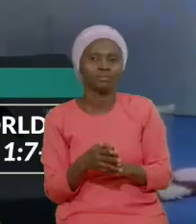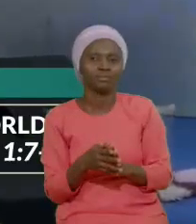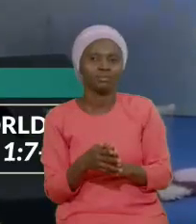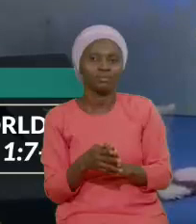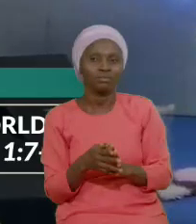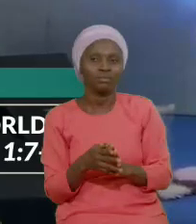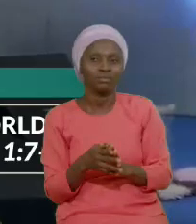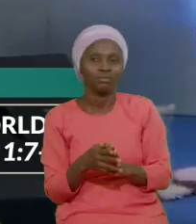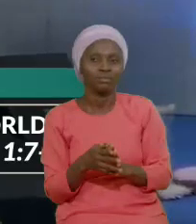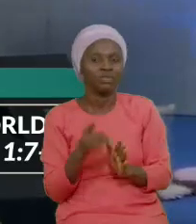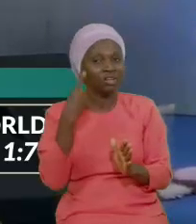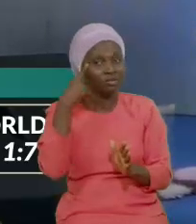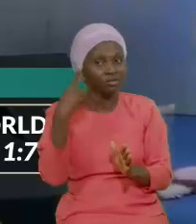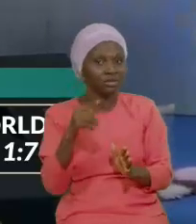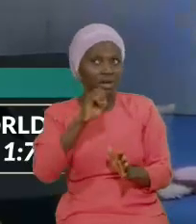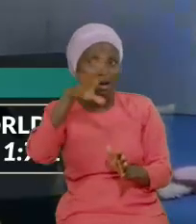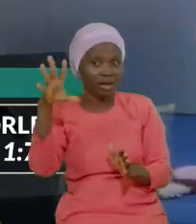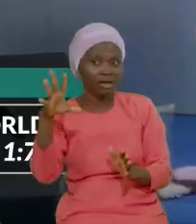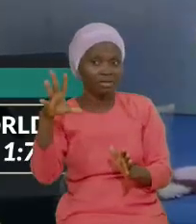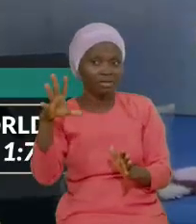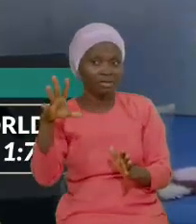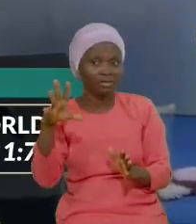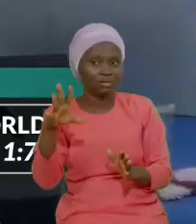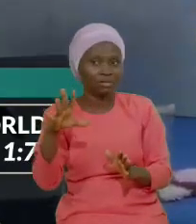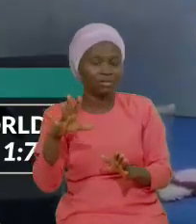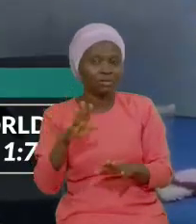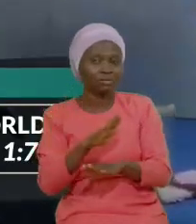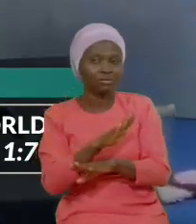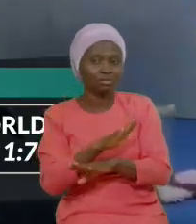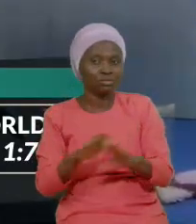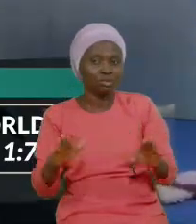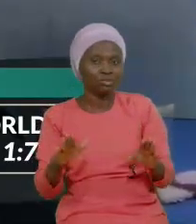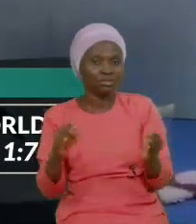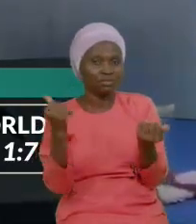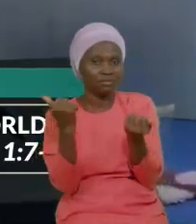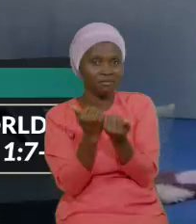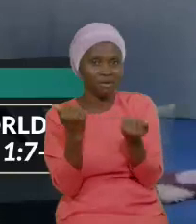But the light does not curse or fight the darkness.